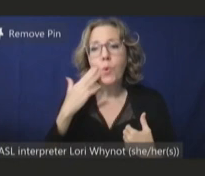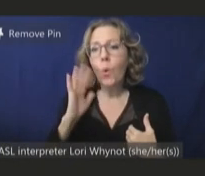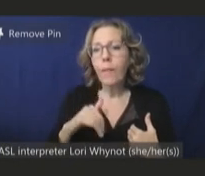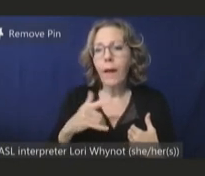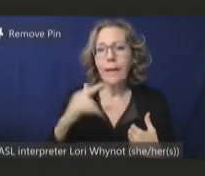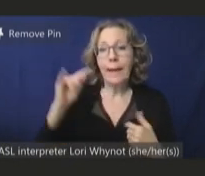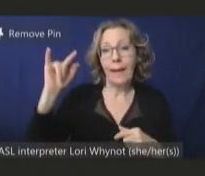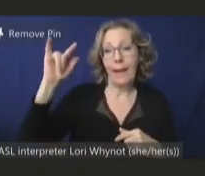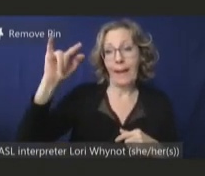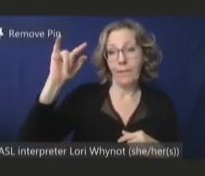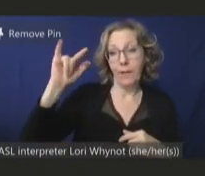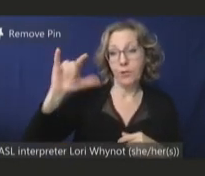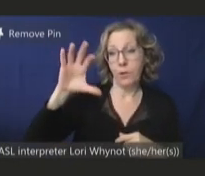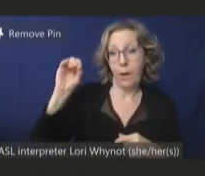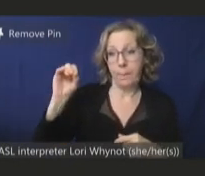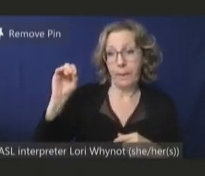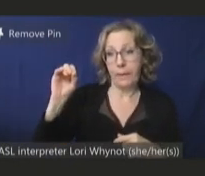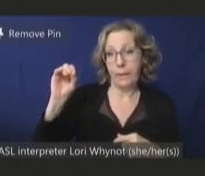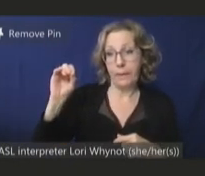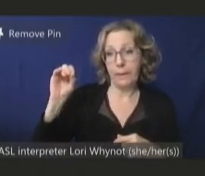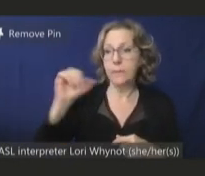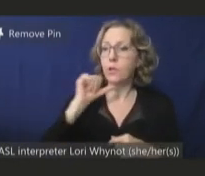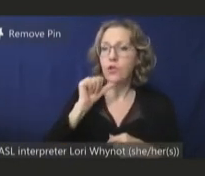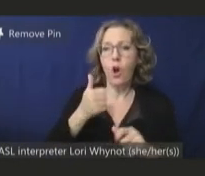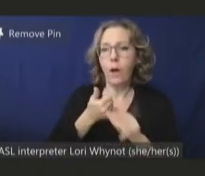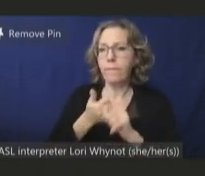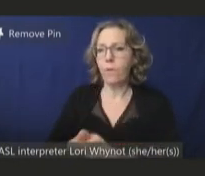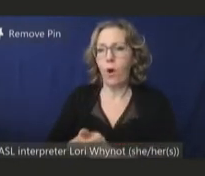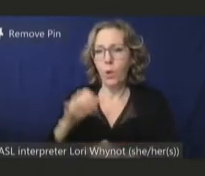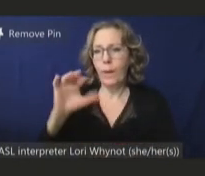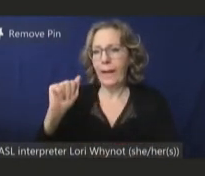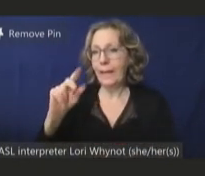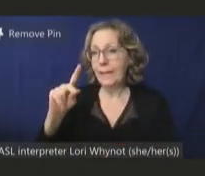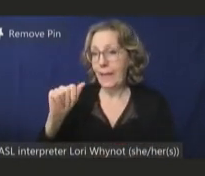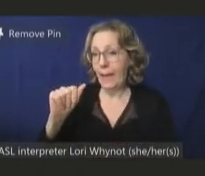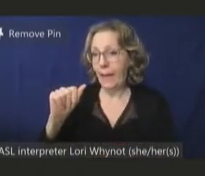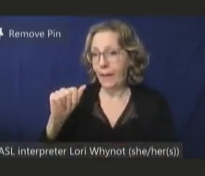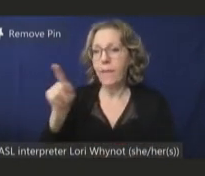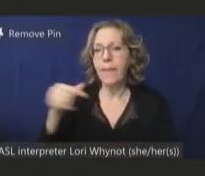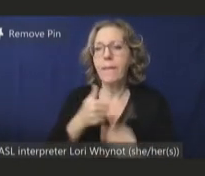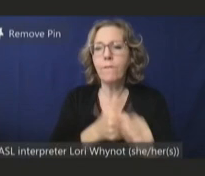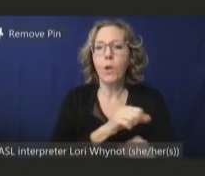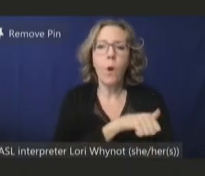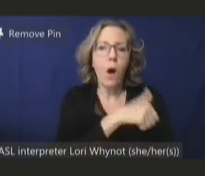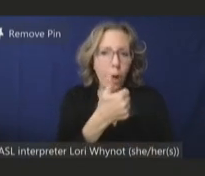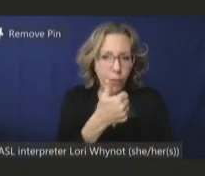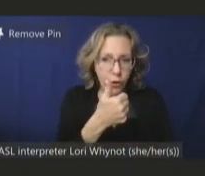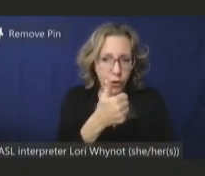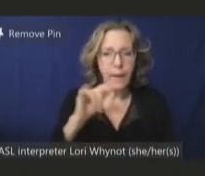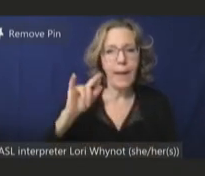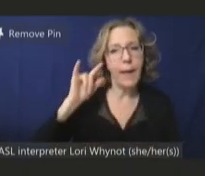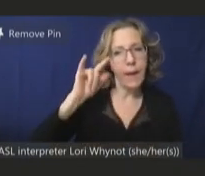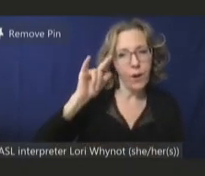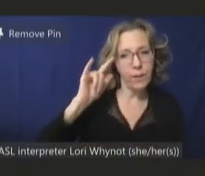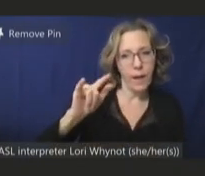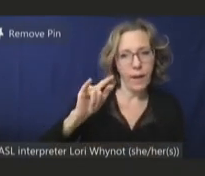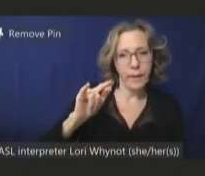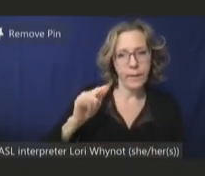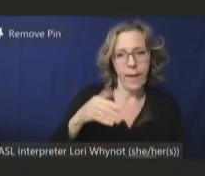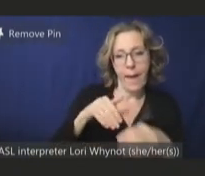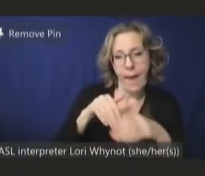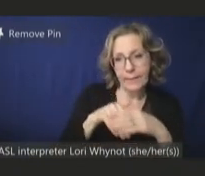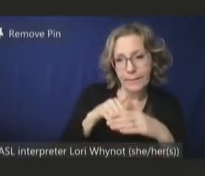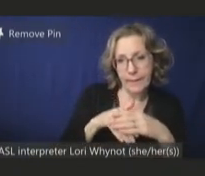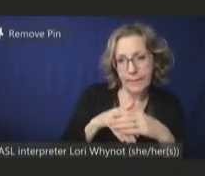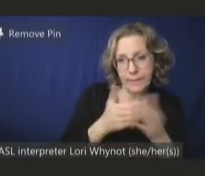aviation companies are not subject to the ADA. They're subject to the Airline Access Carriers Act. So they have different